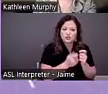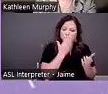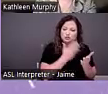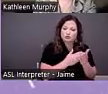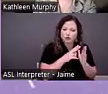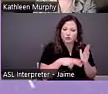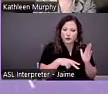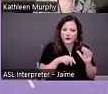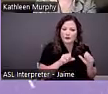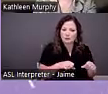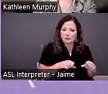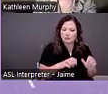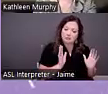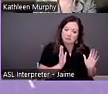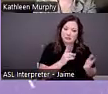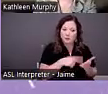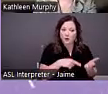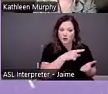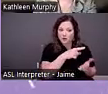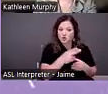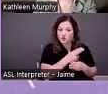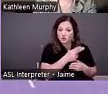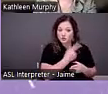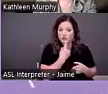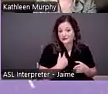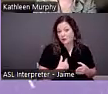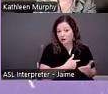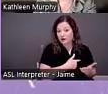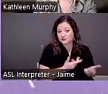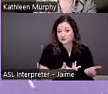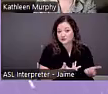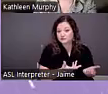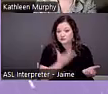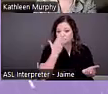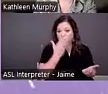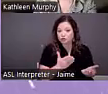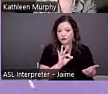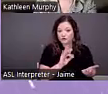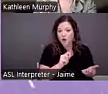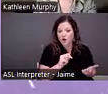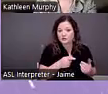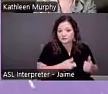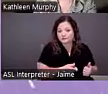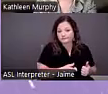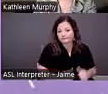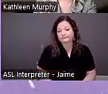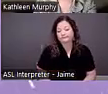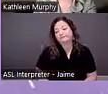least that's the feedback that we got from the users that were using mobile phones to access it.